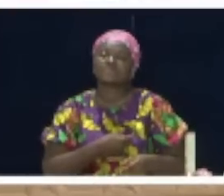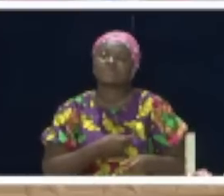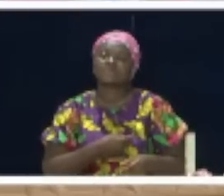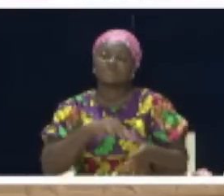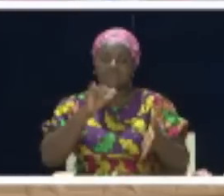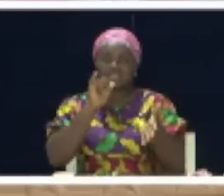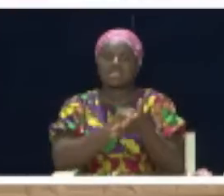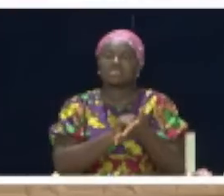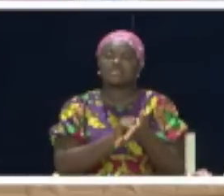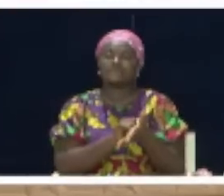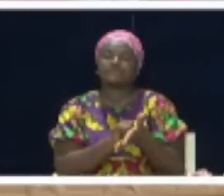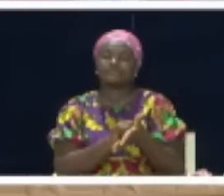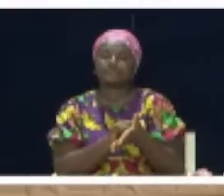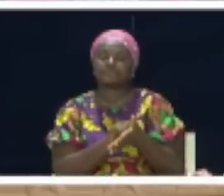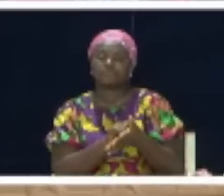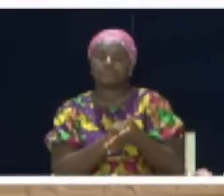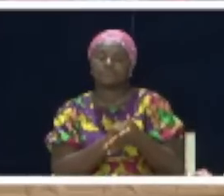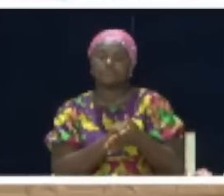that